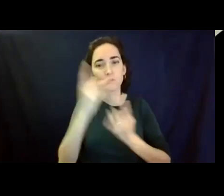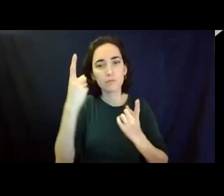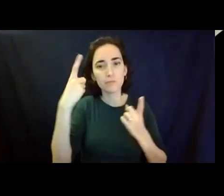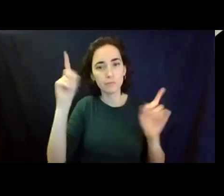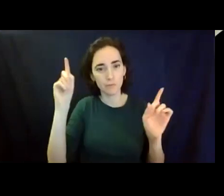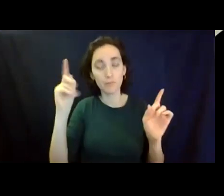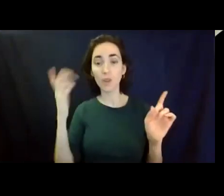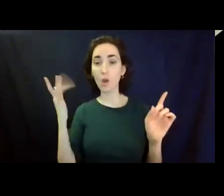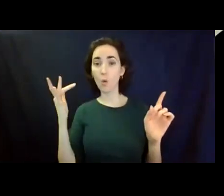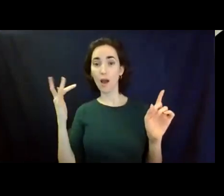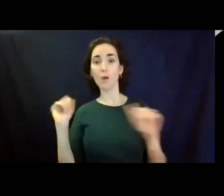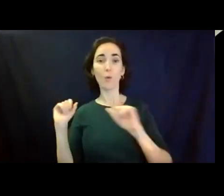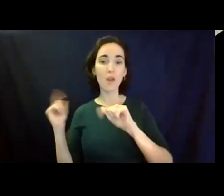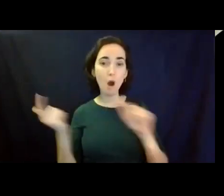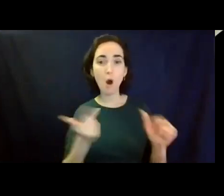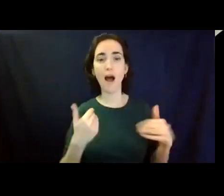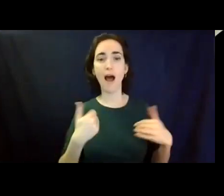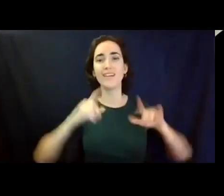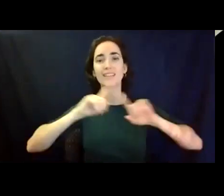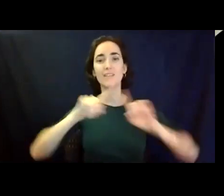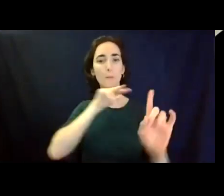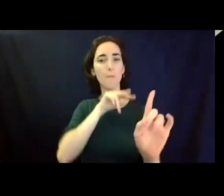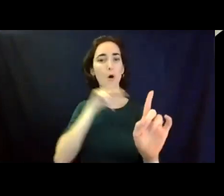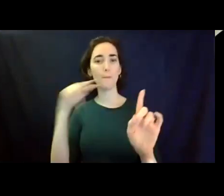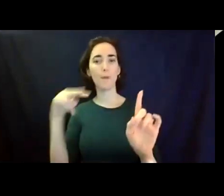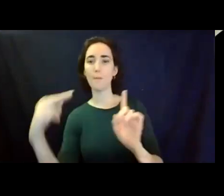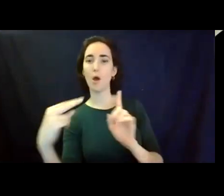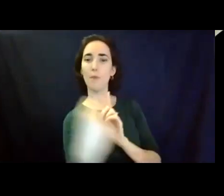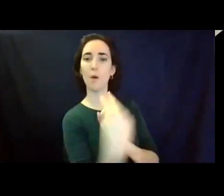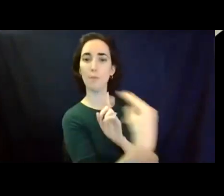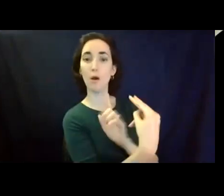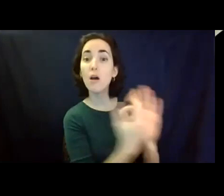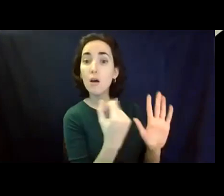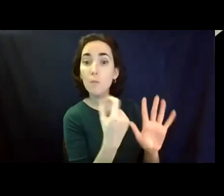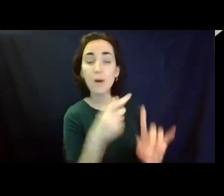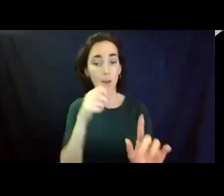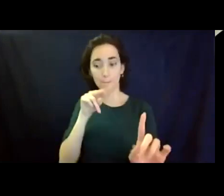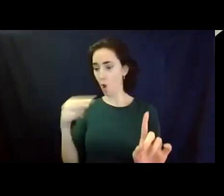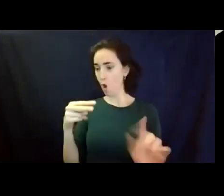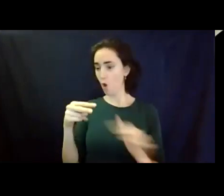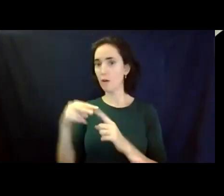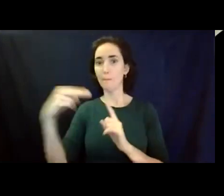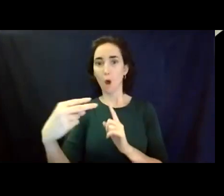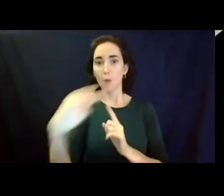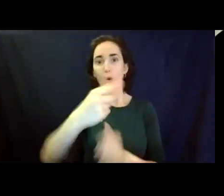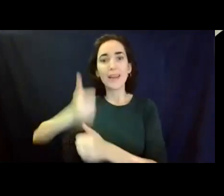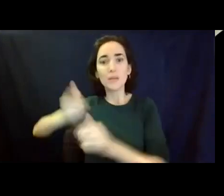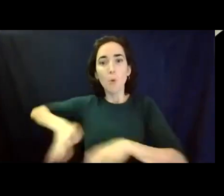because everyone has such a different perspective, but every perspective is so valuable and lends to the bigger